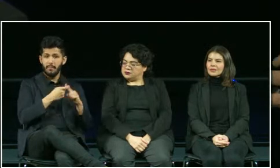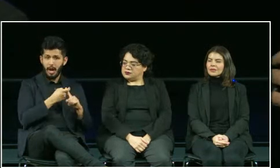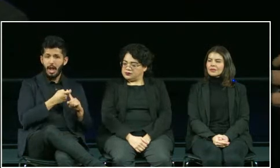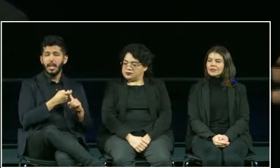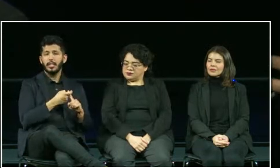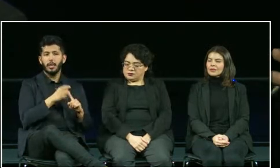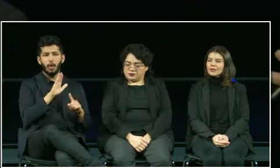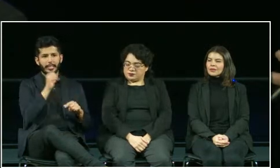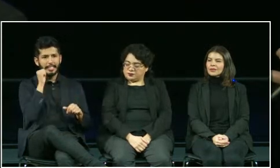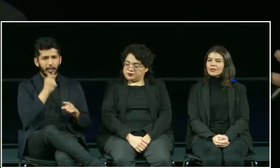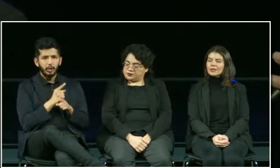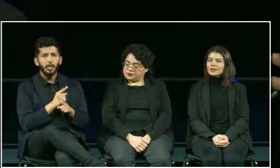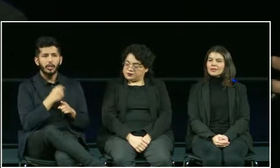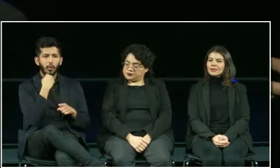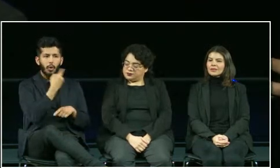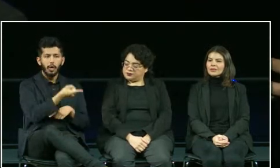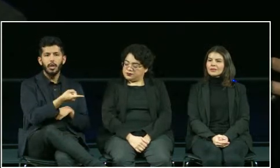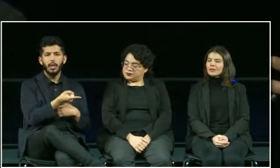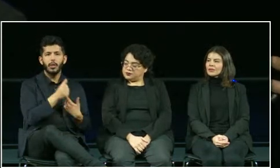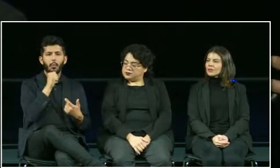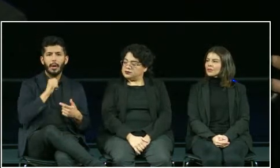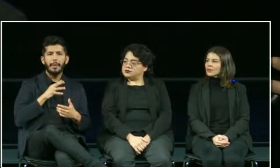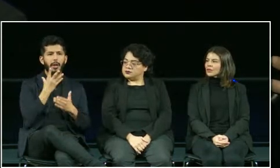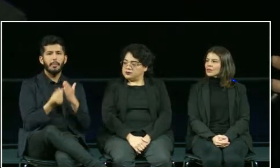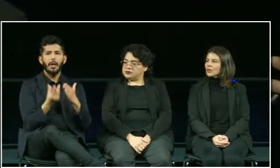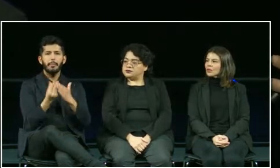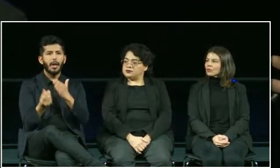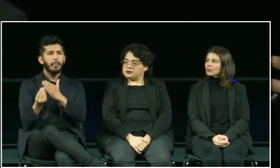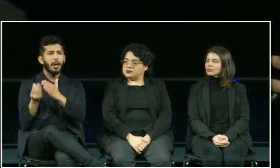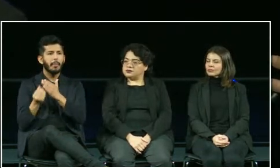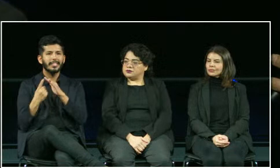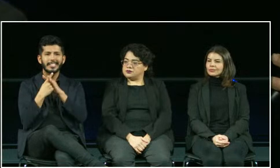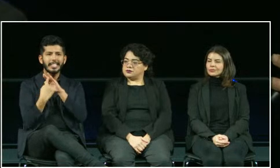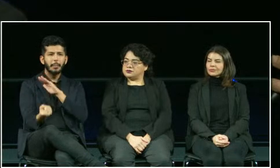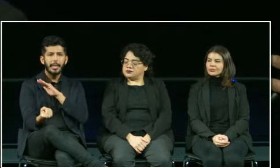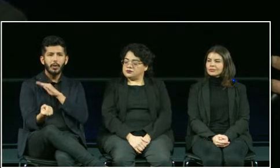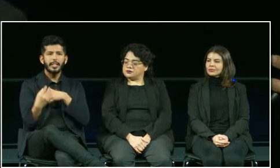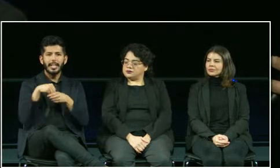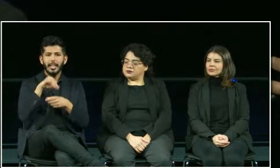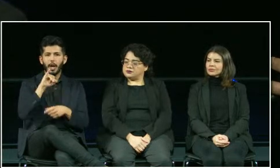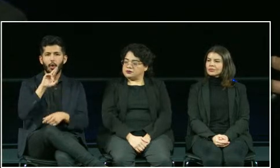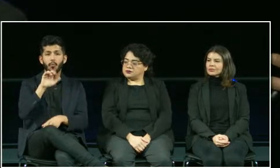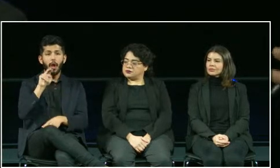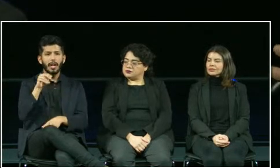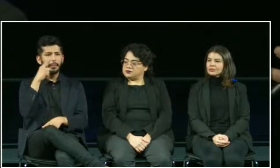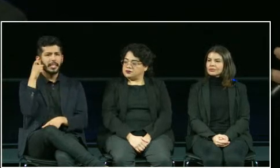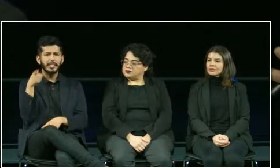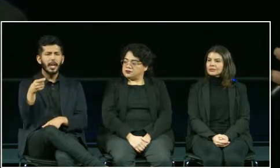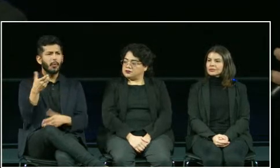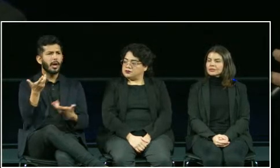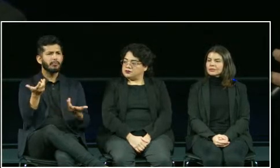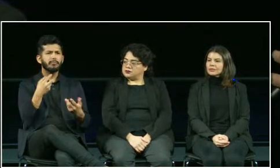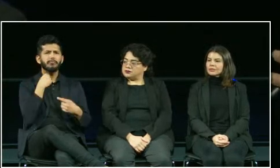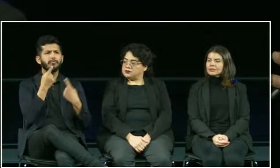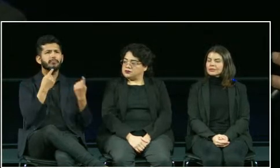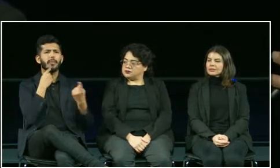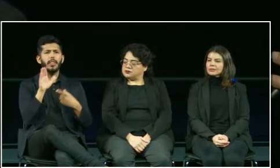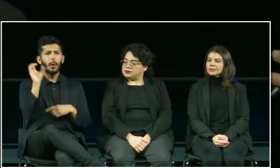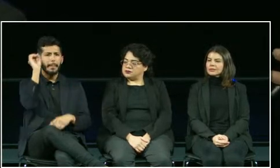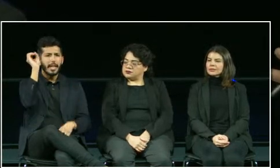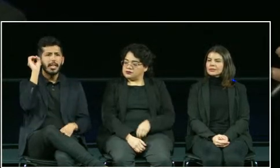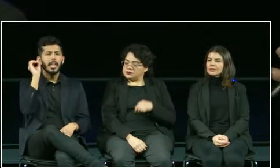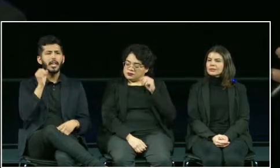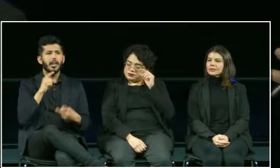her sister, that women were disappearing in Iran, just because they were telling their opinion, or a